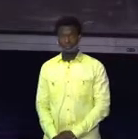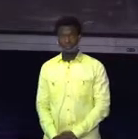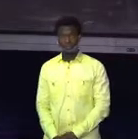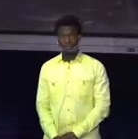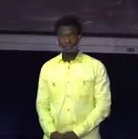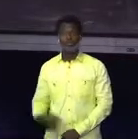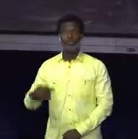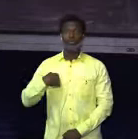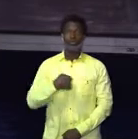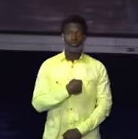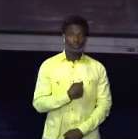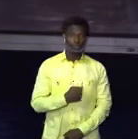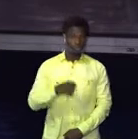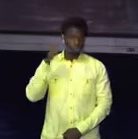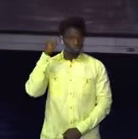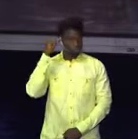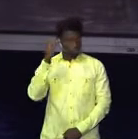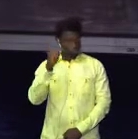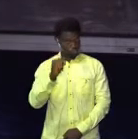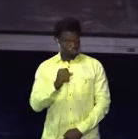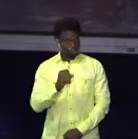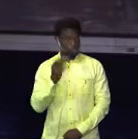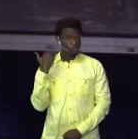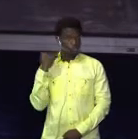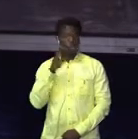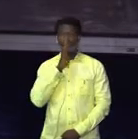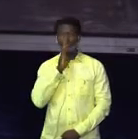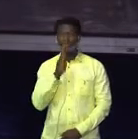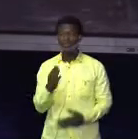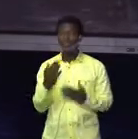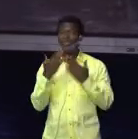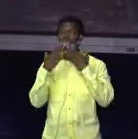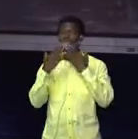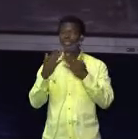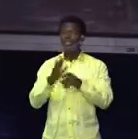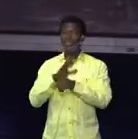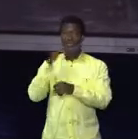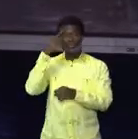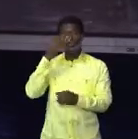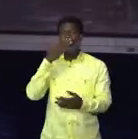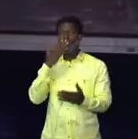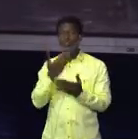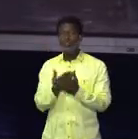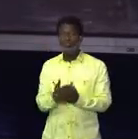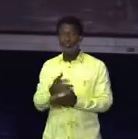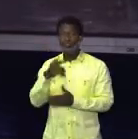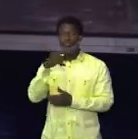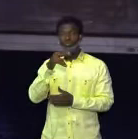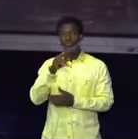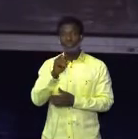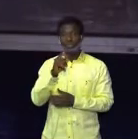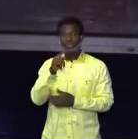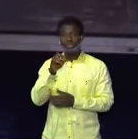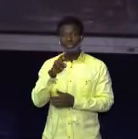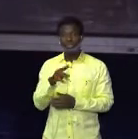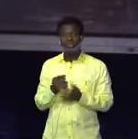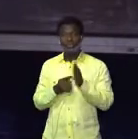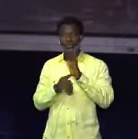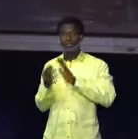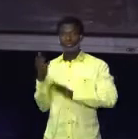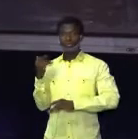Yes. We should be thankful for good gestures shown us. Did you write